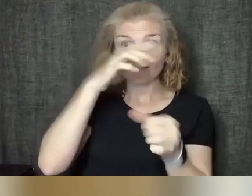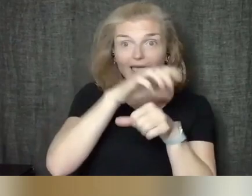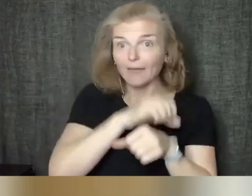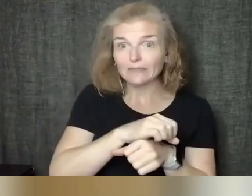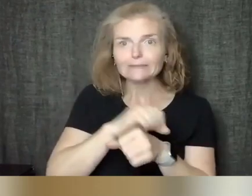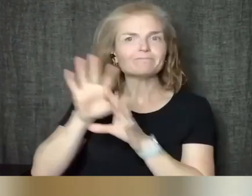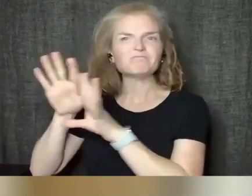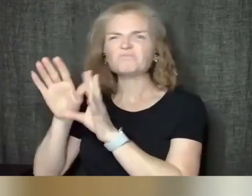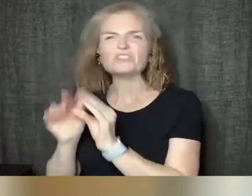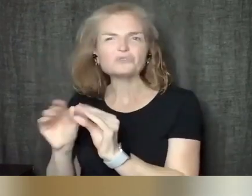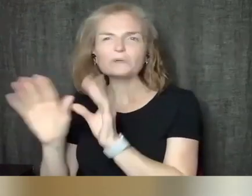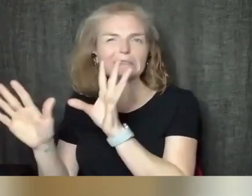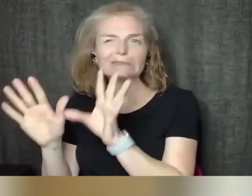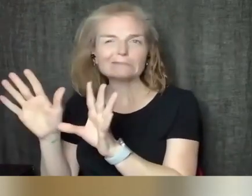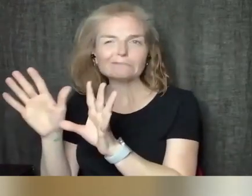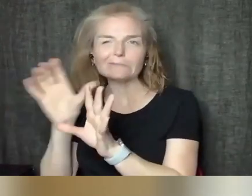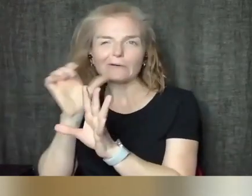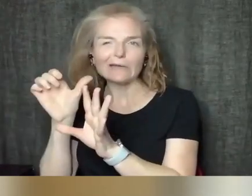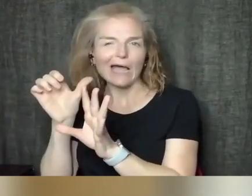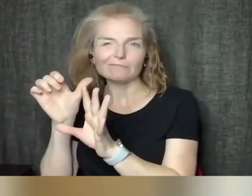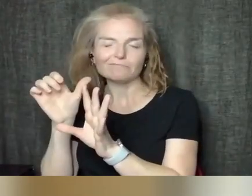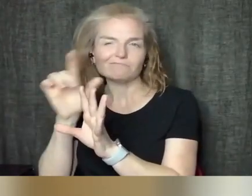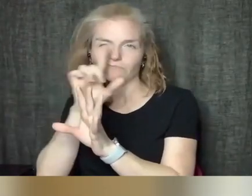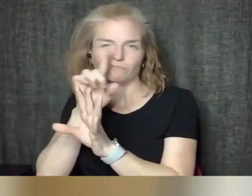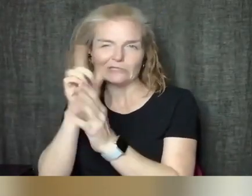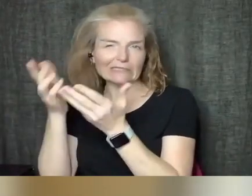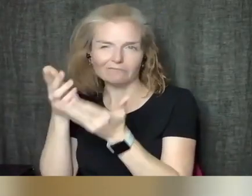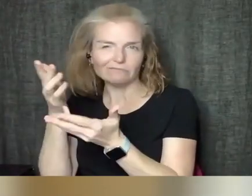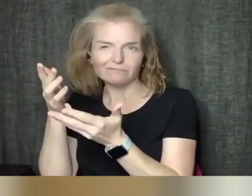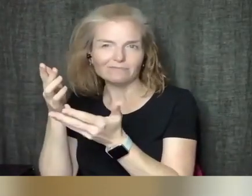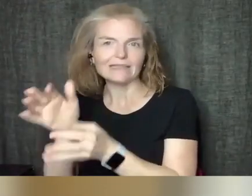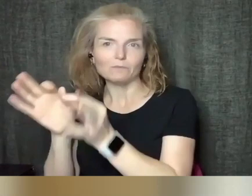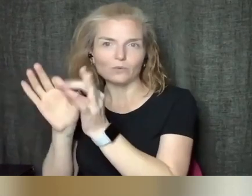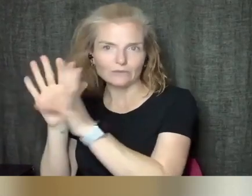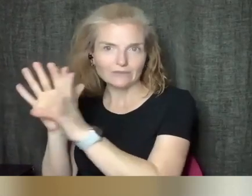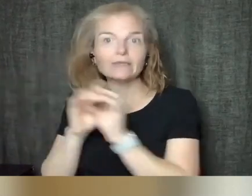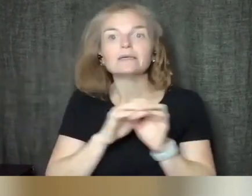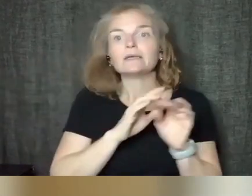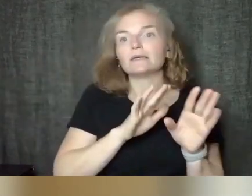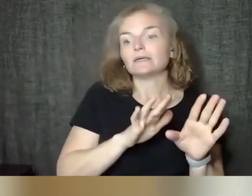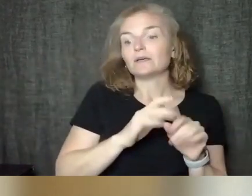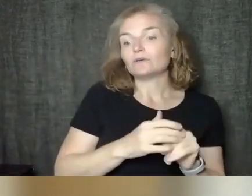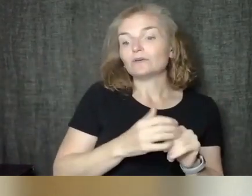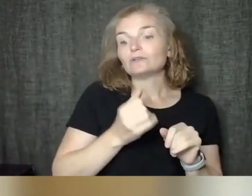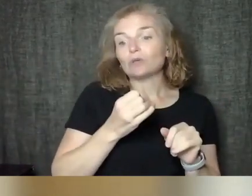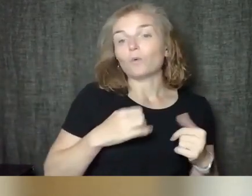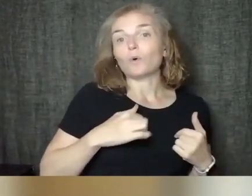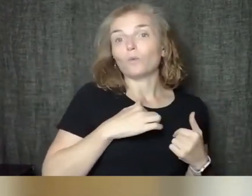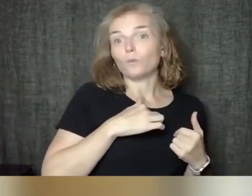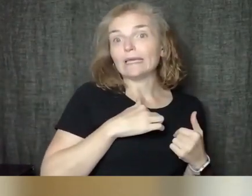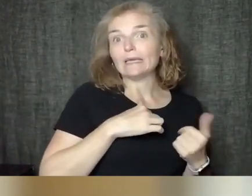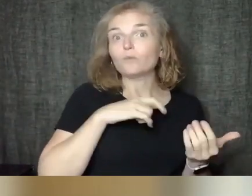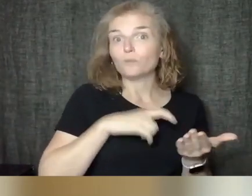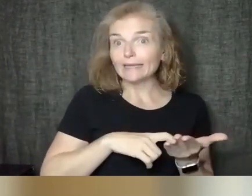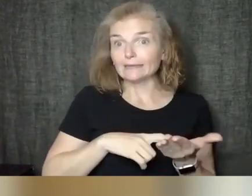so much a part of the Buddha's approach here. Mm-hmm. So we recognize it's